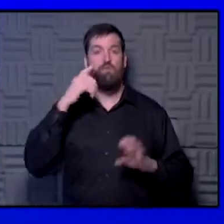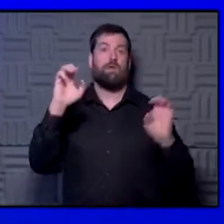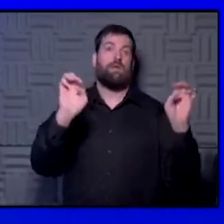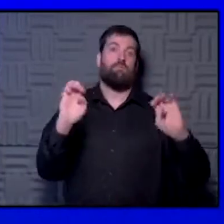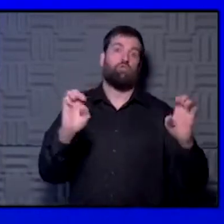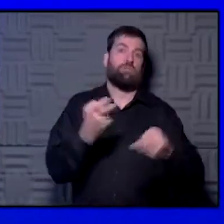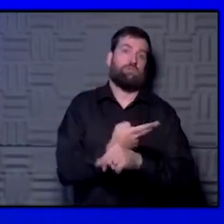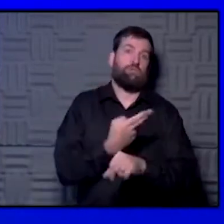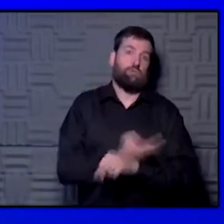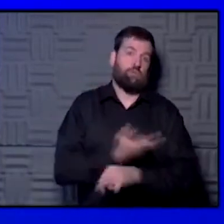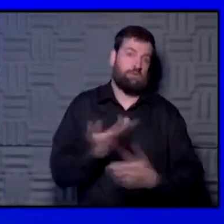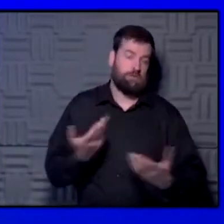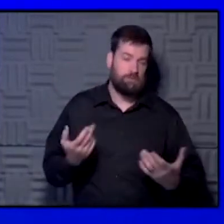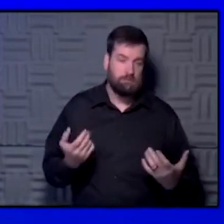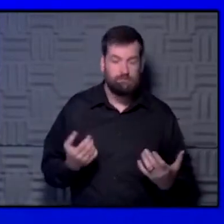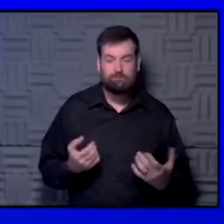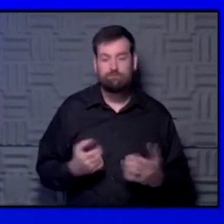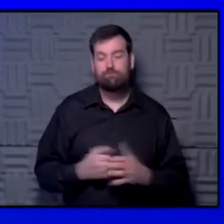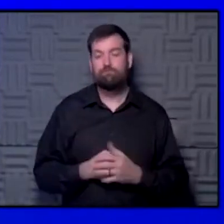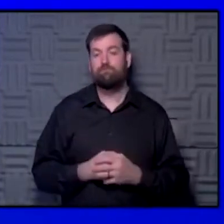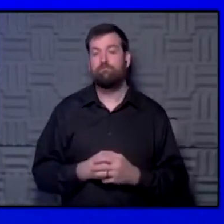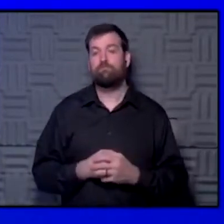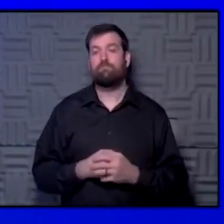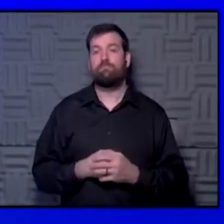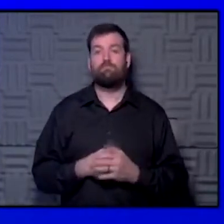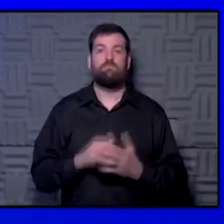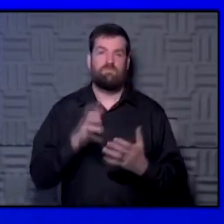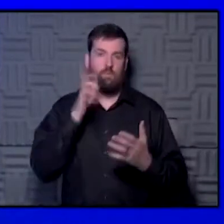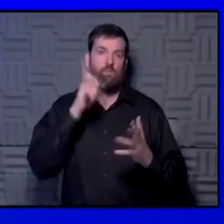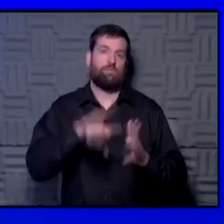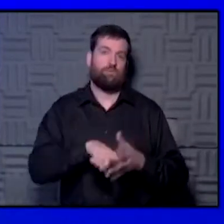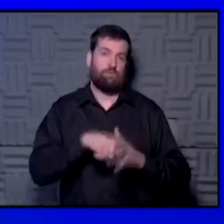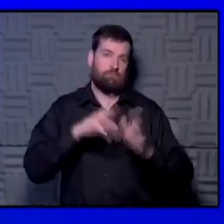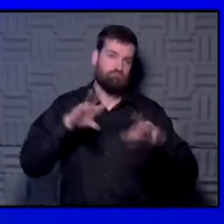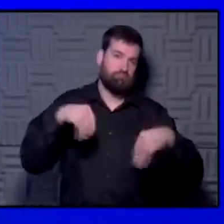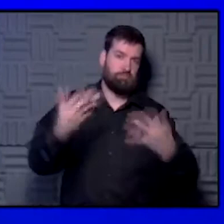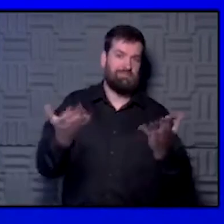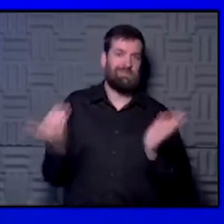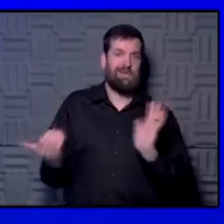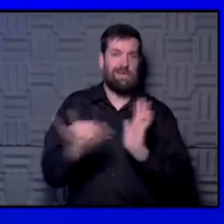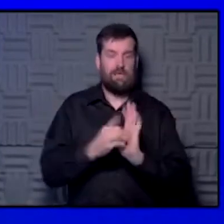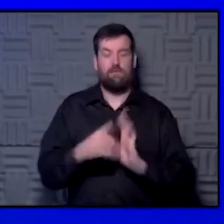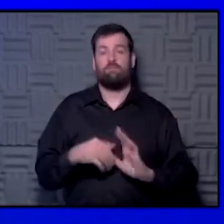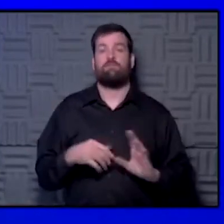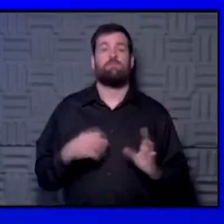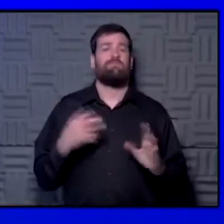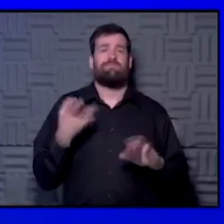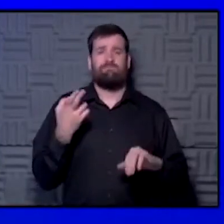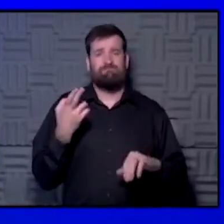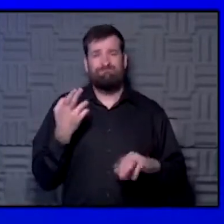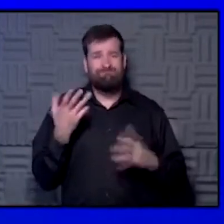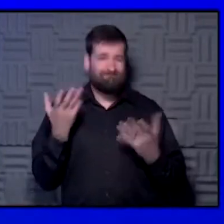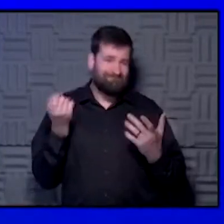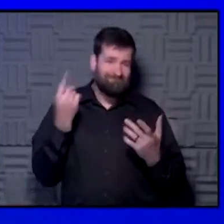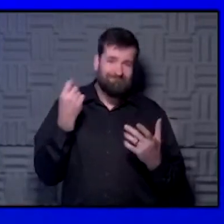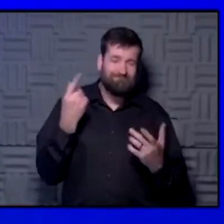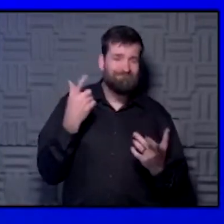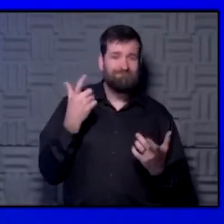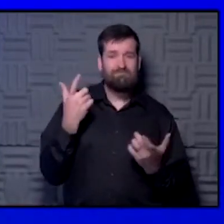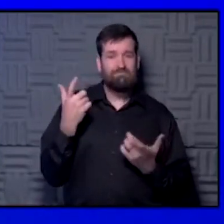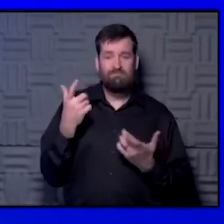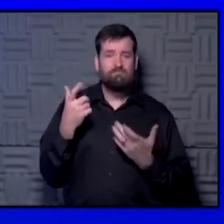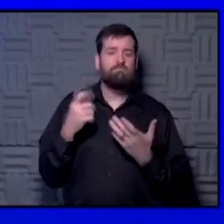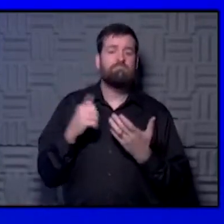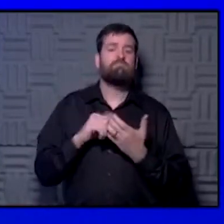use authorization. We will begin giving that here again. But again, we don't know exactly,